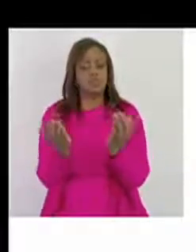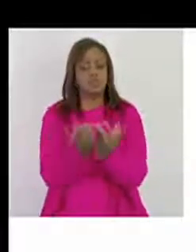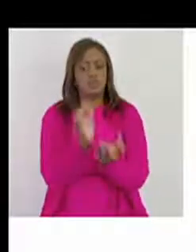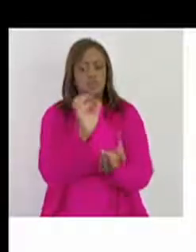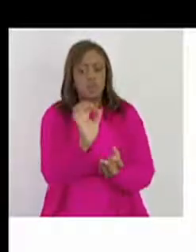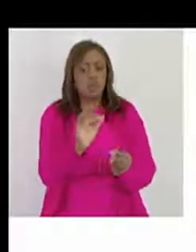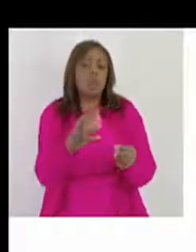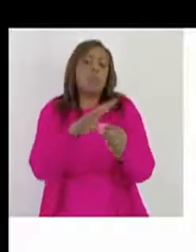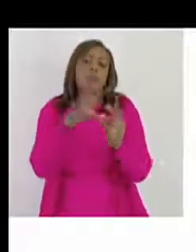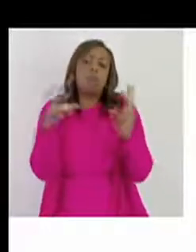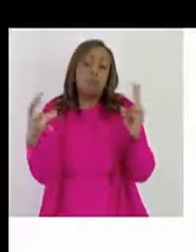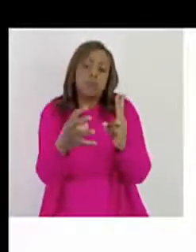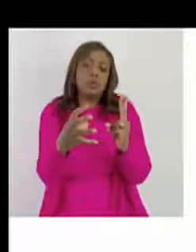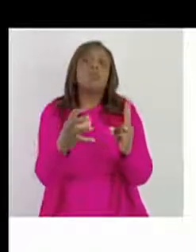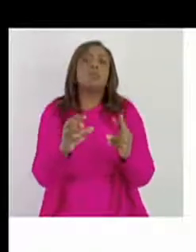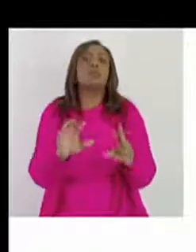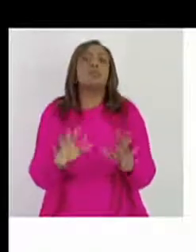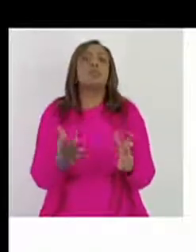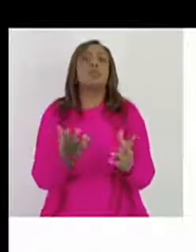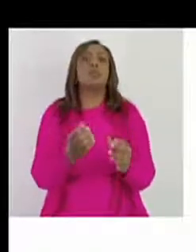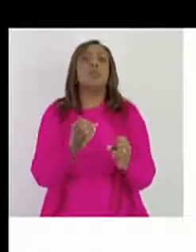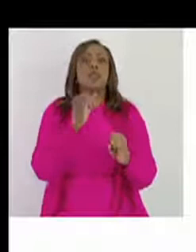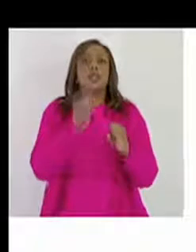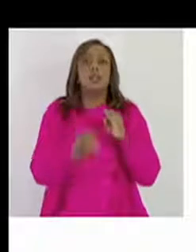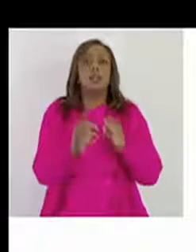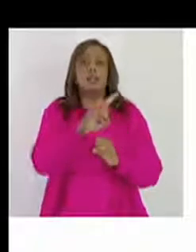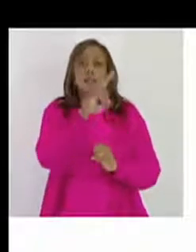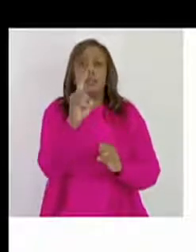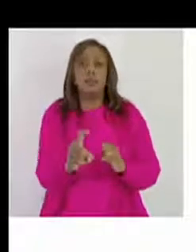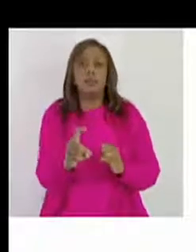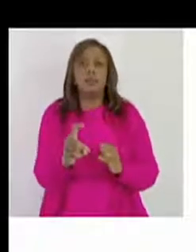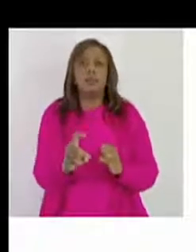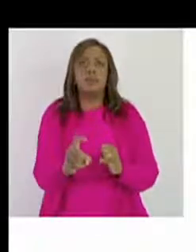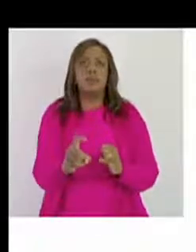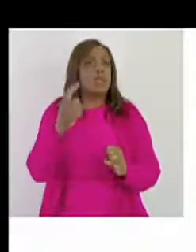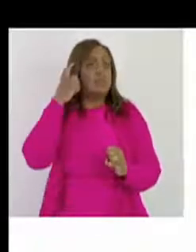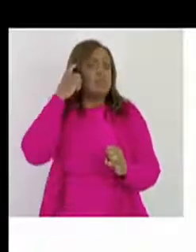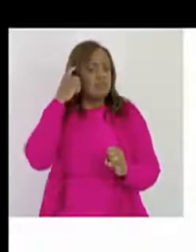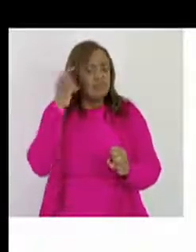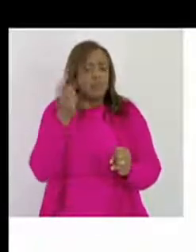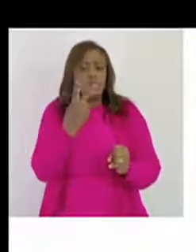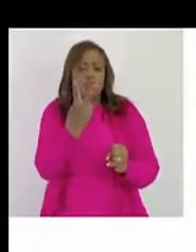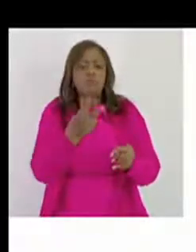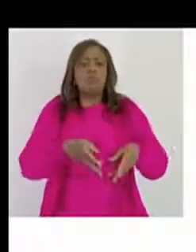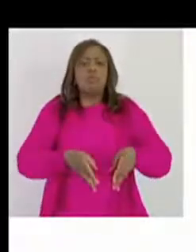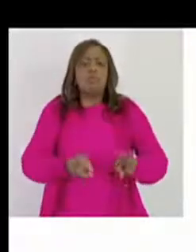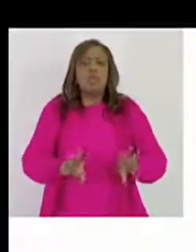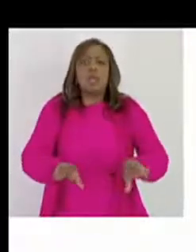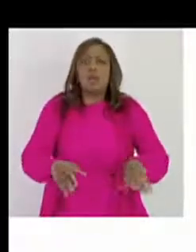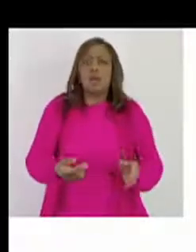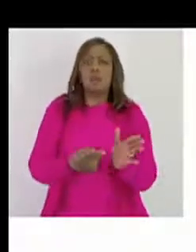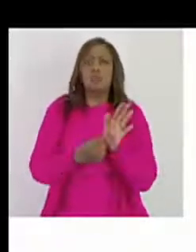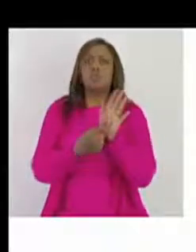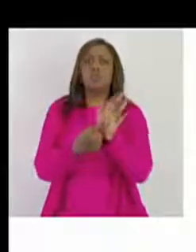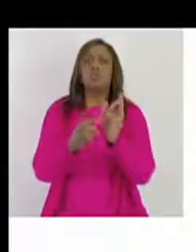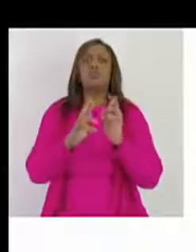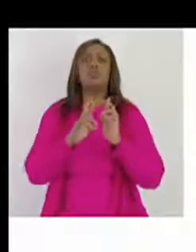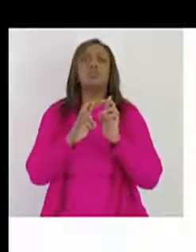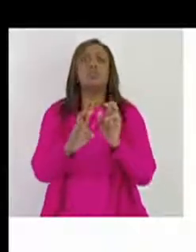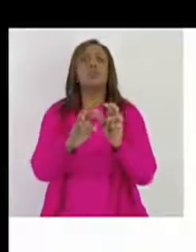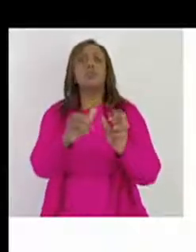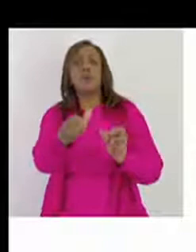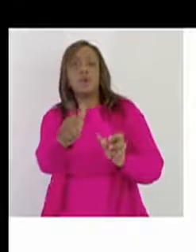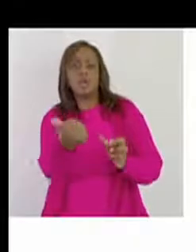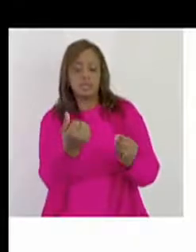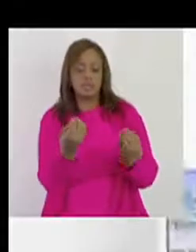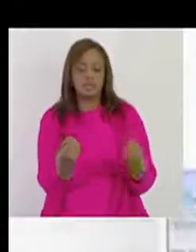community. And the last question, you should suggest 2 ways on how you can show respect to kids that